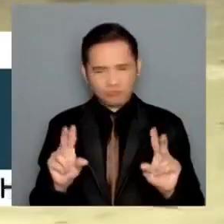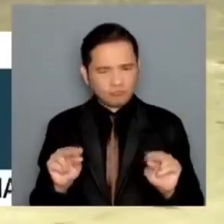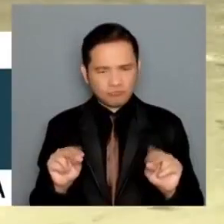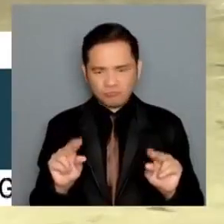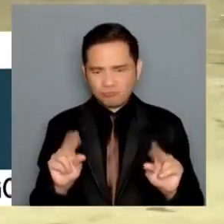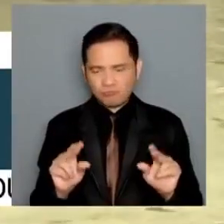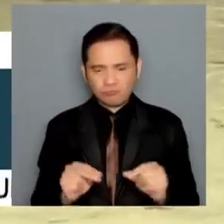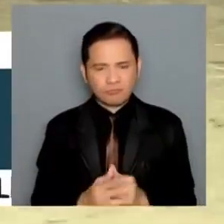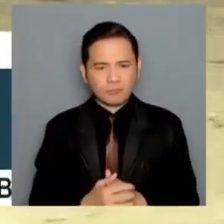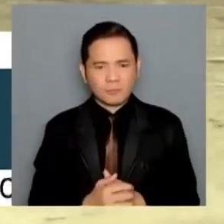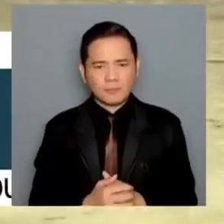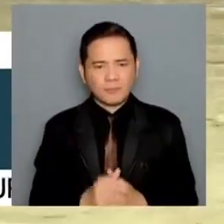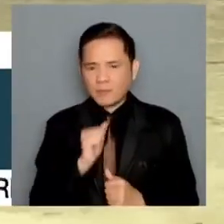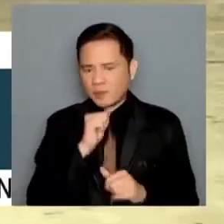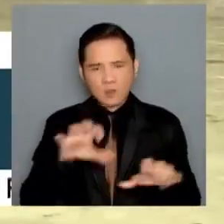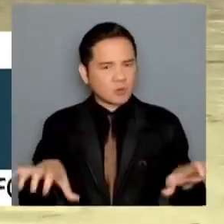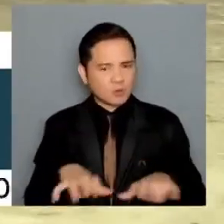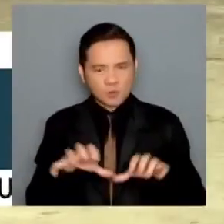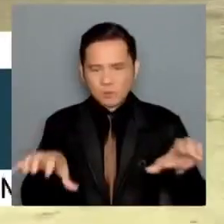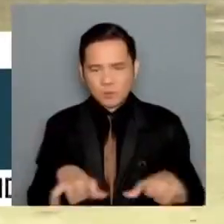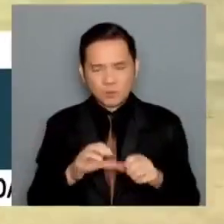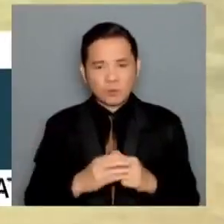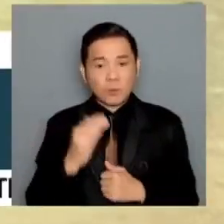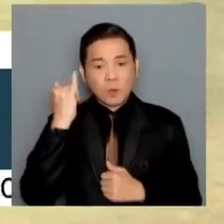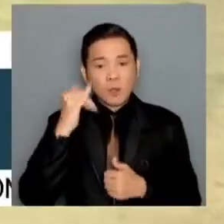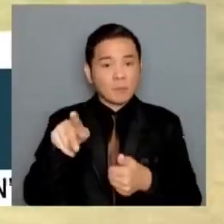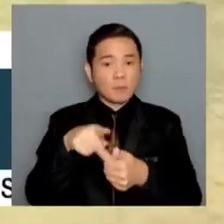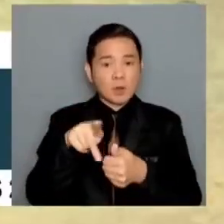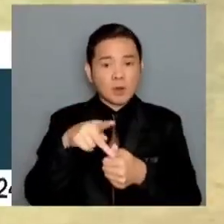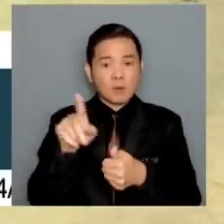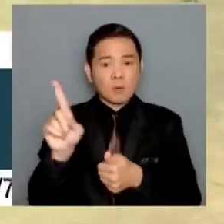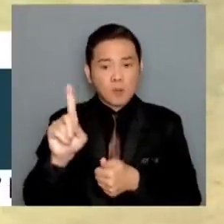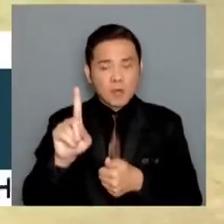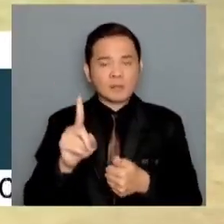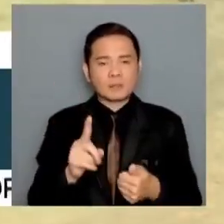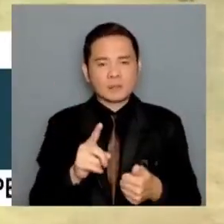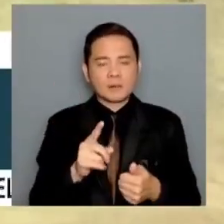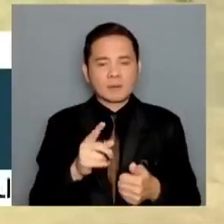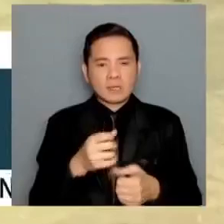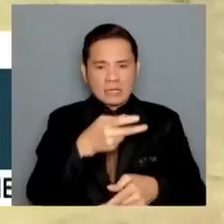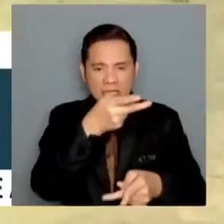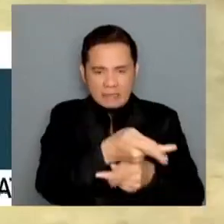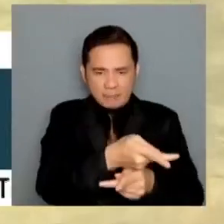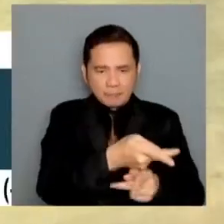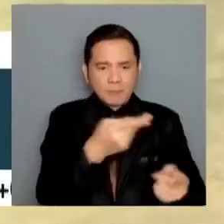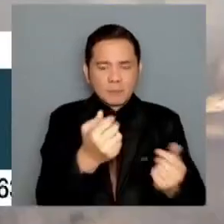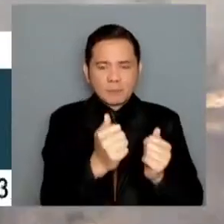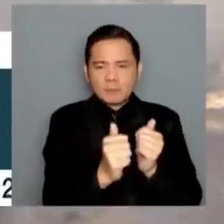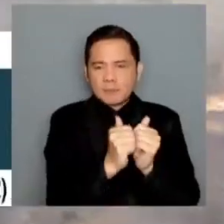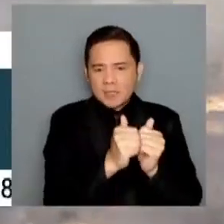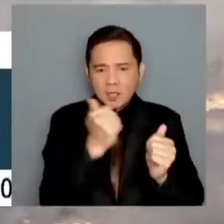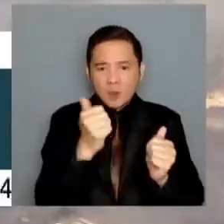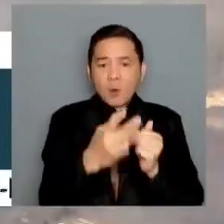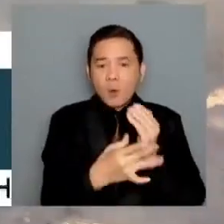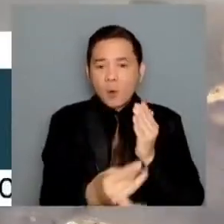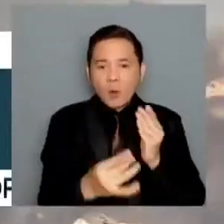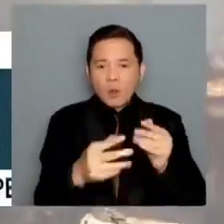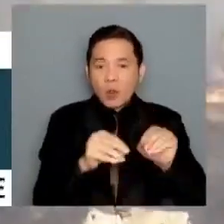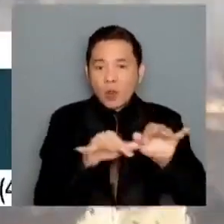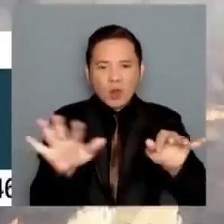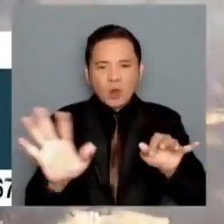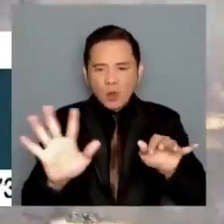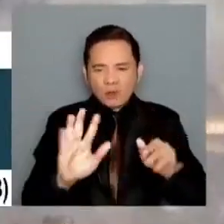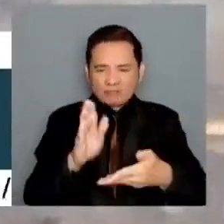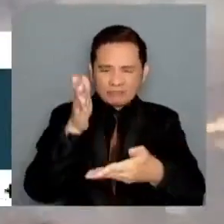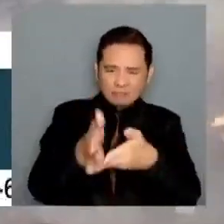it's not yet being done because the priority now is to contain the oil spill within the sea. But